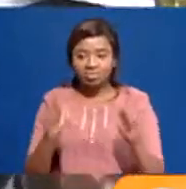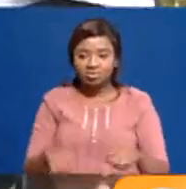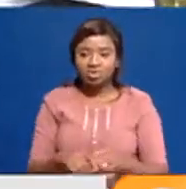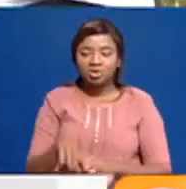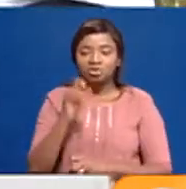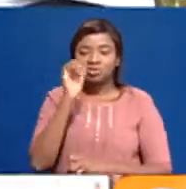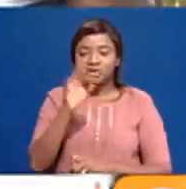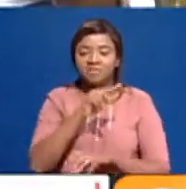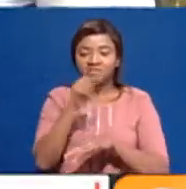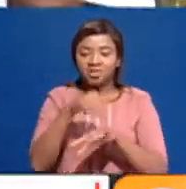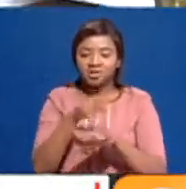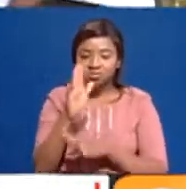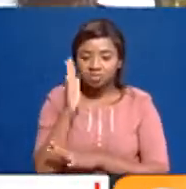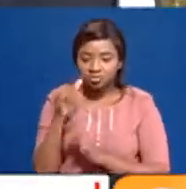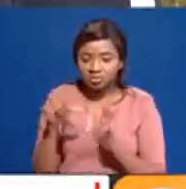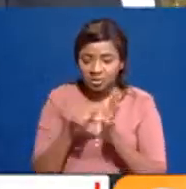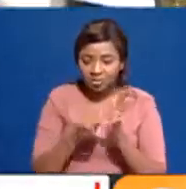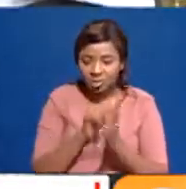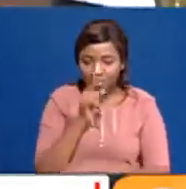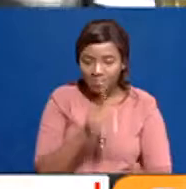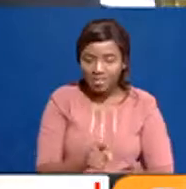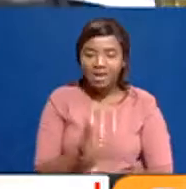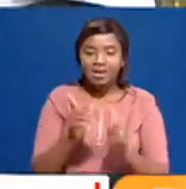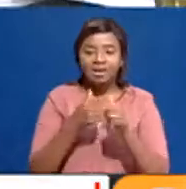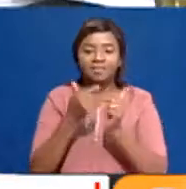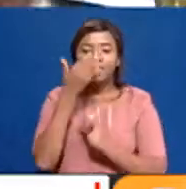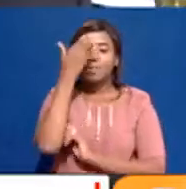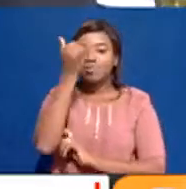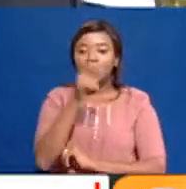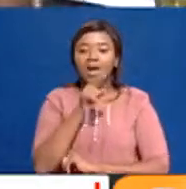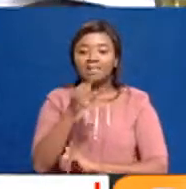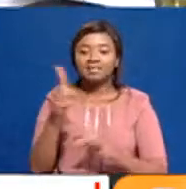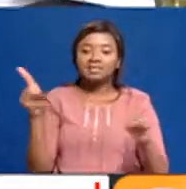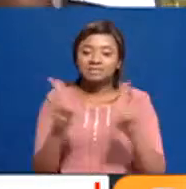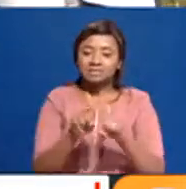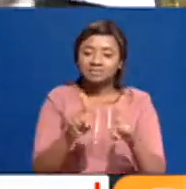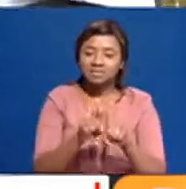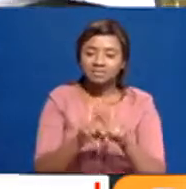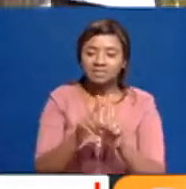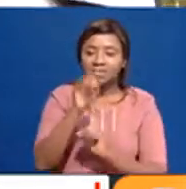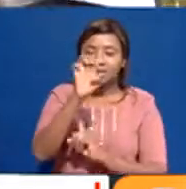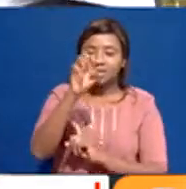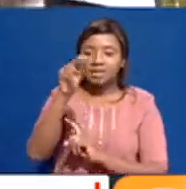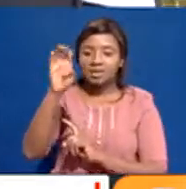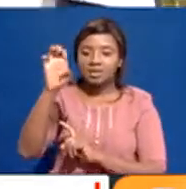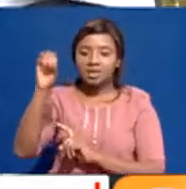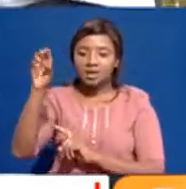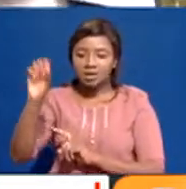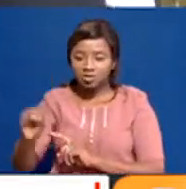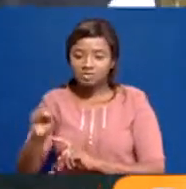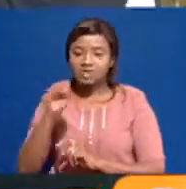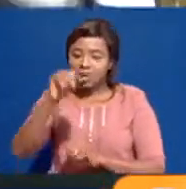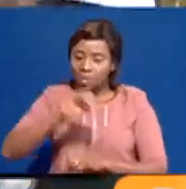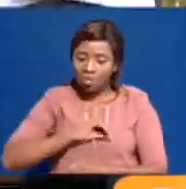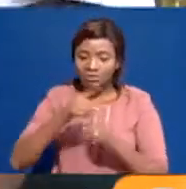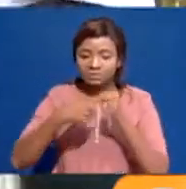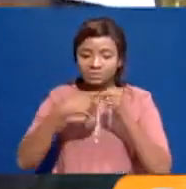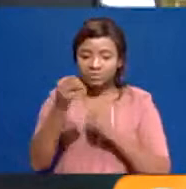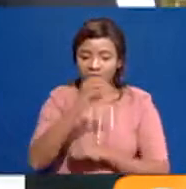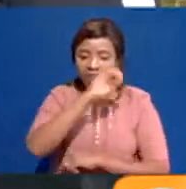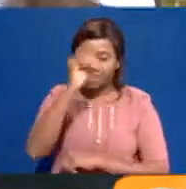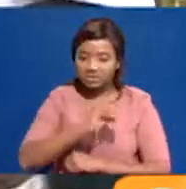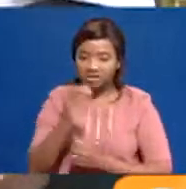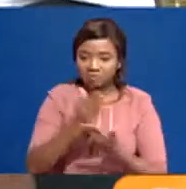being cited, why is it that the same Helios, the same Jamhuri, still owns 60% of